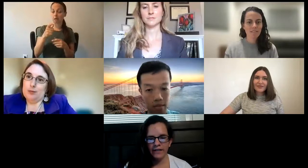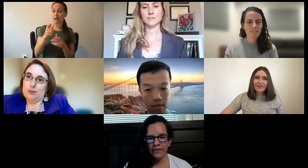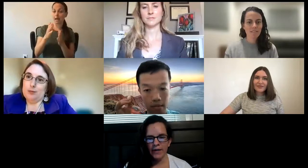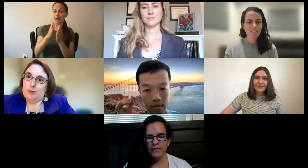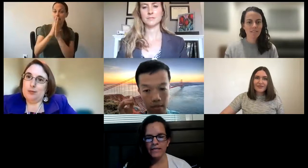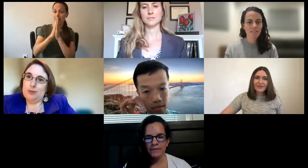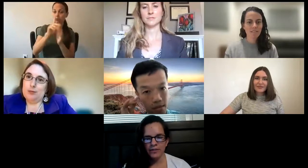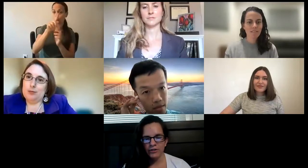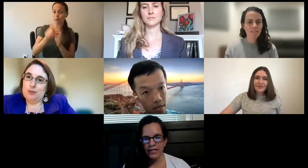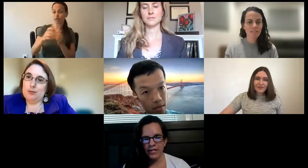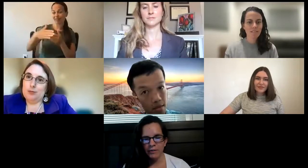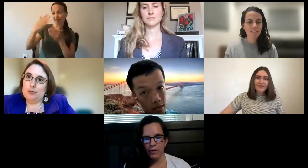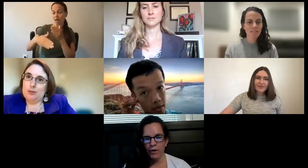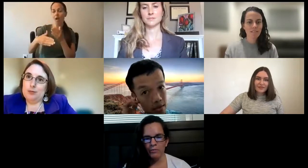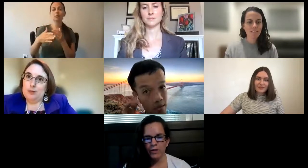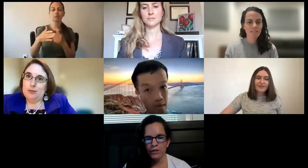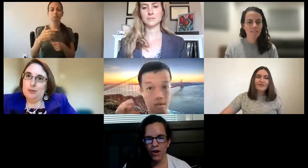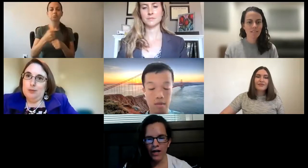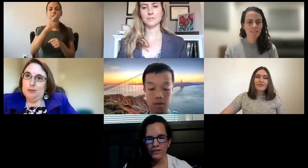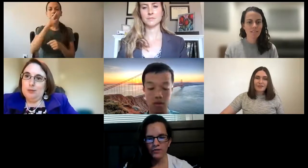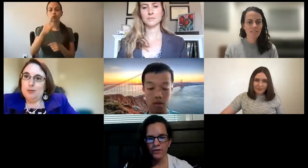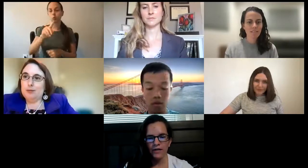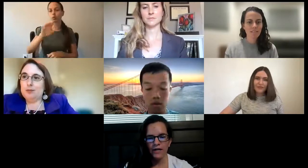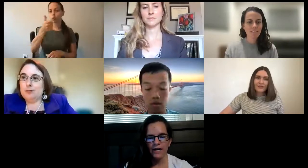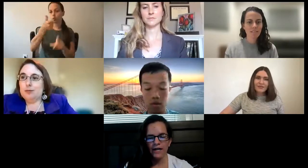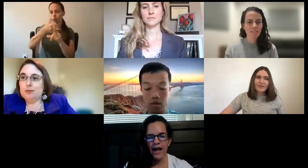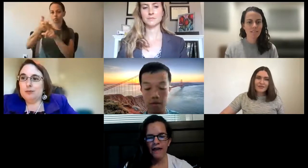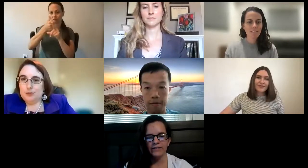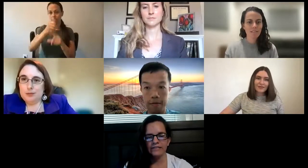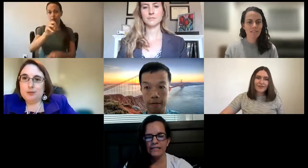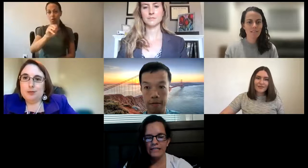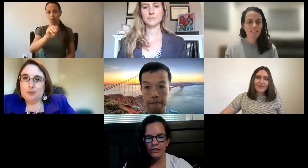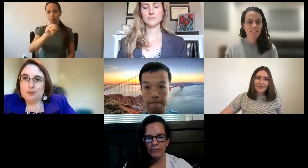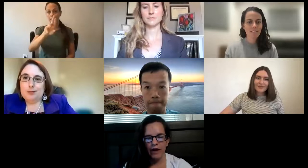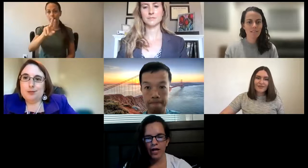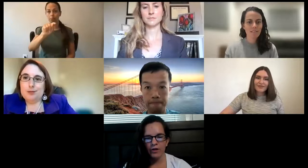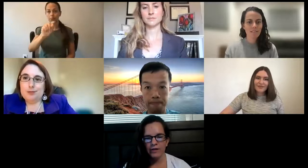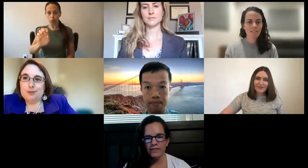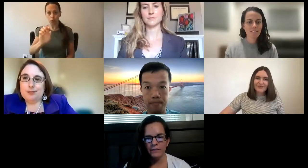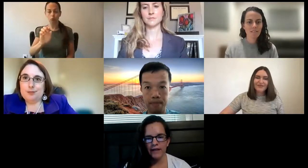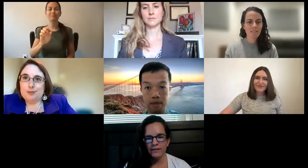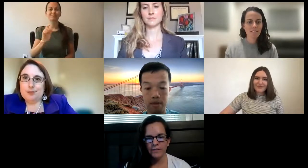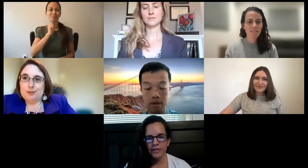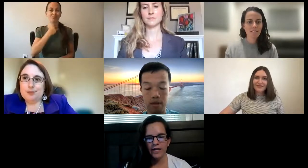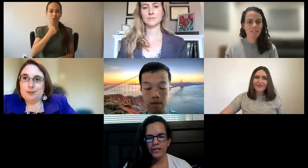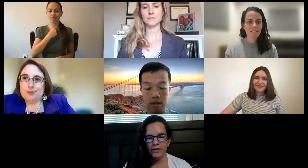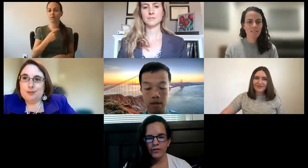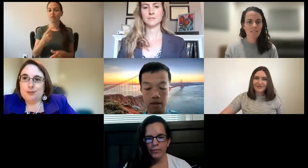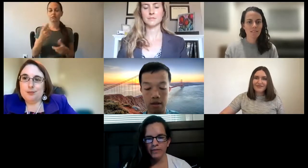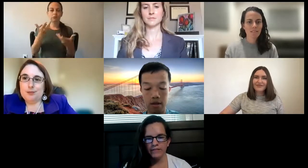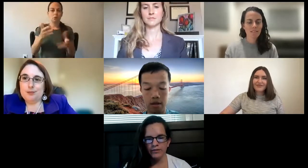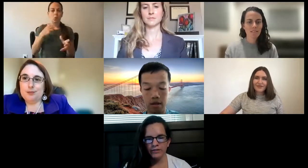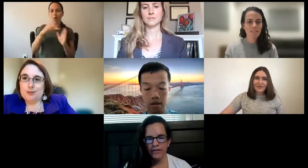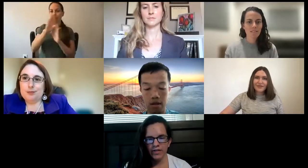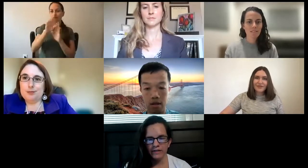of the event, please make sure and keep your mute on so that we can have as little background noise as possible, so that